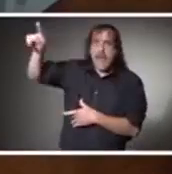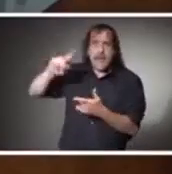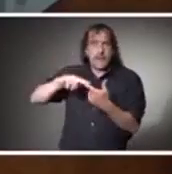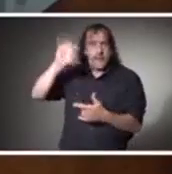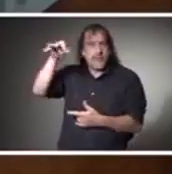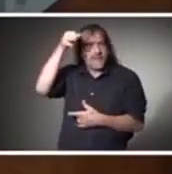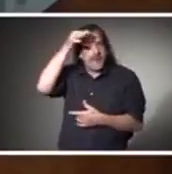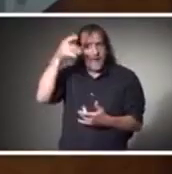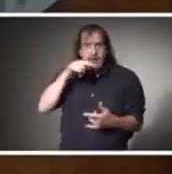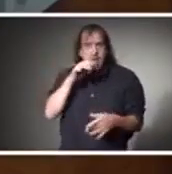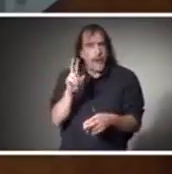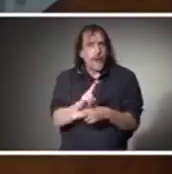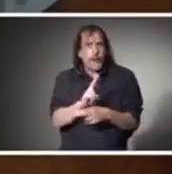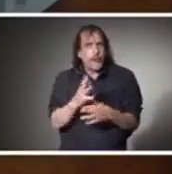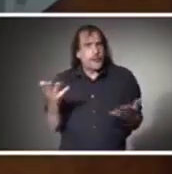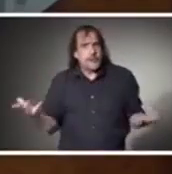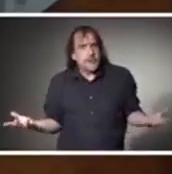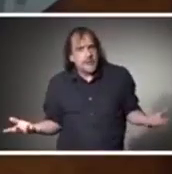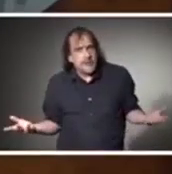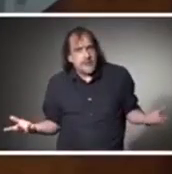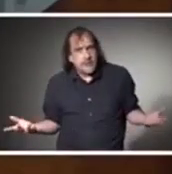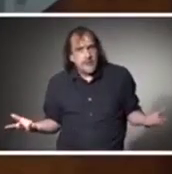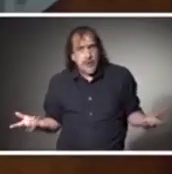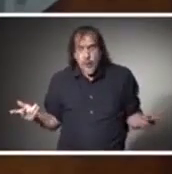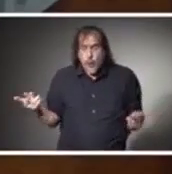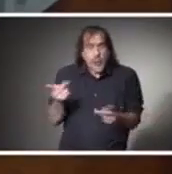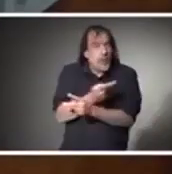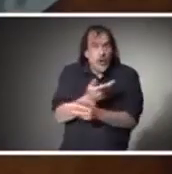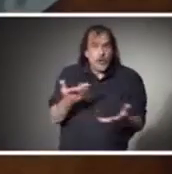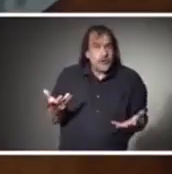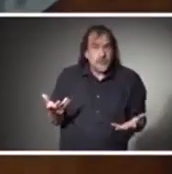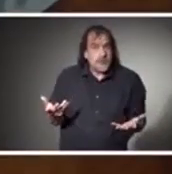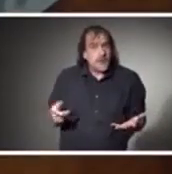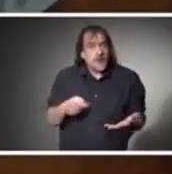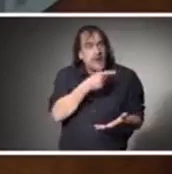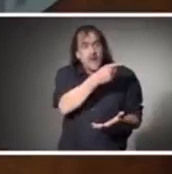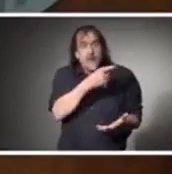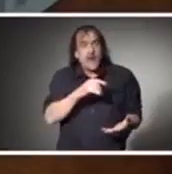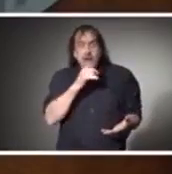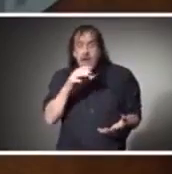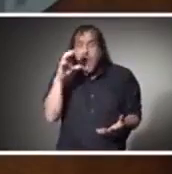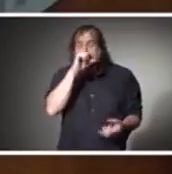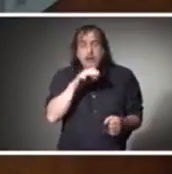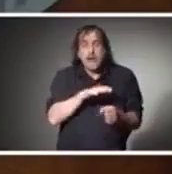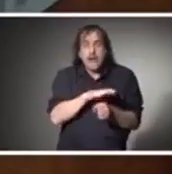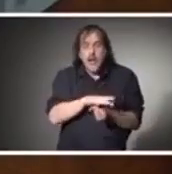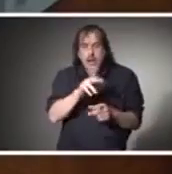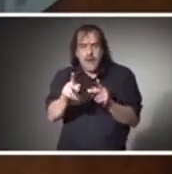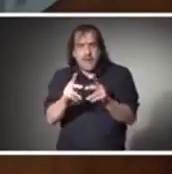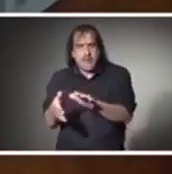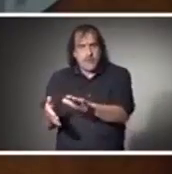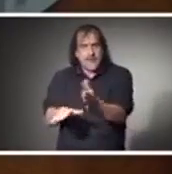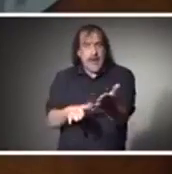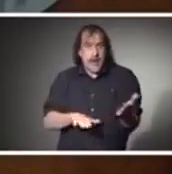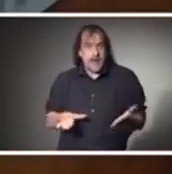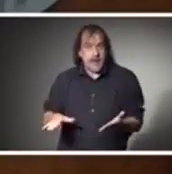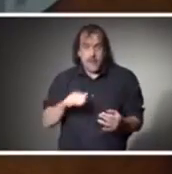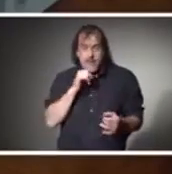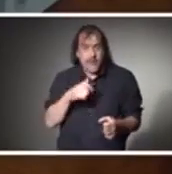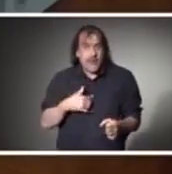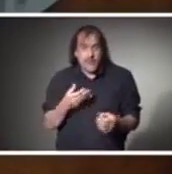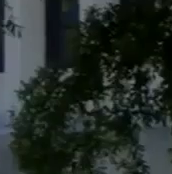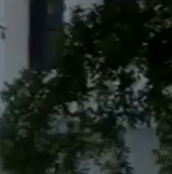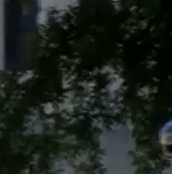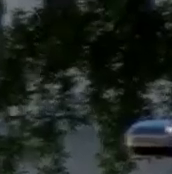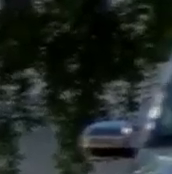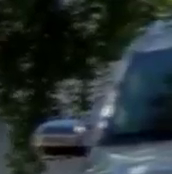it goes unused. Worst case scenario, they underestimate and people die because we can't get them what they